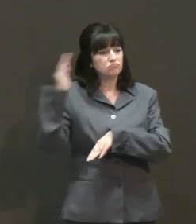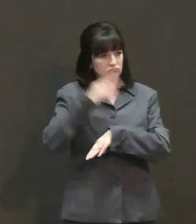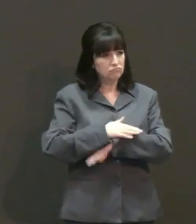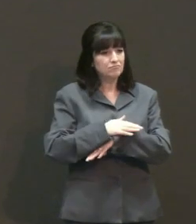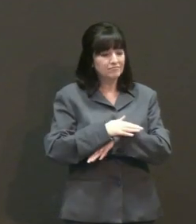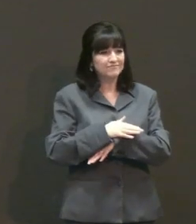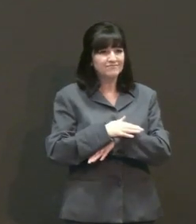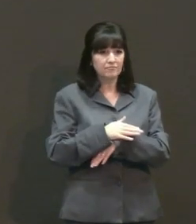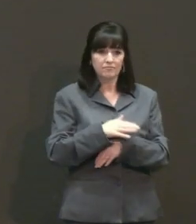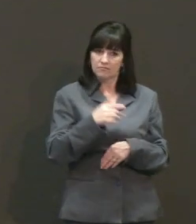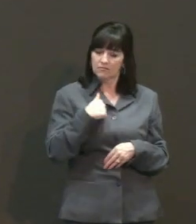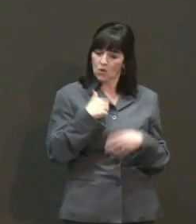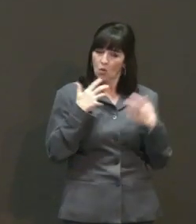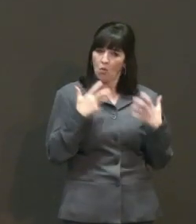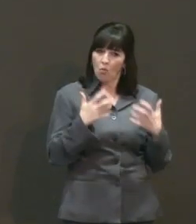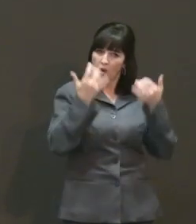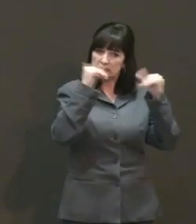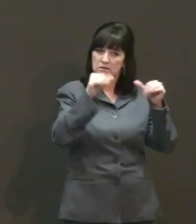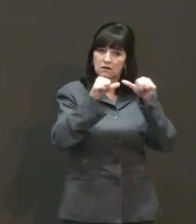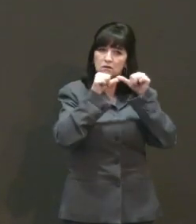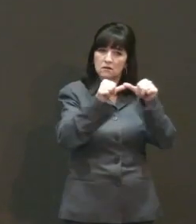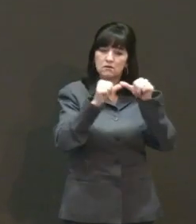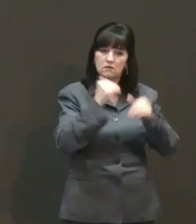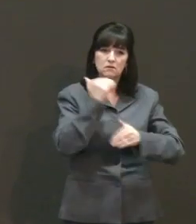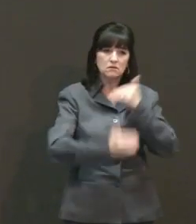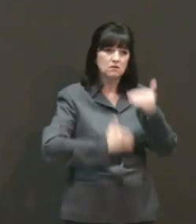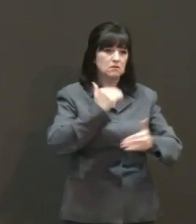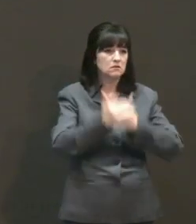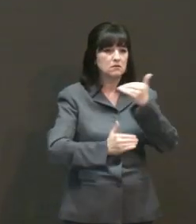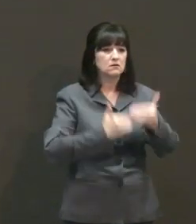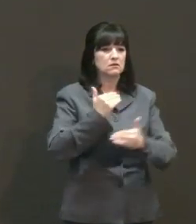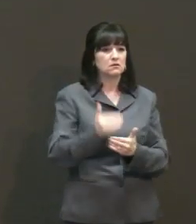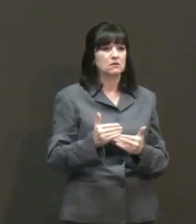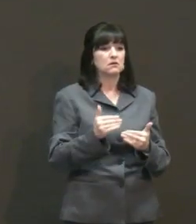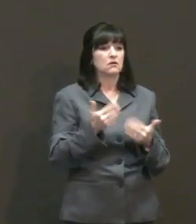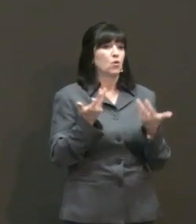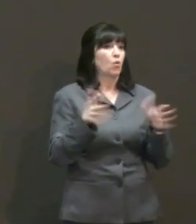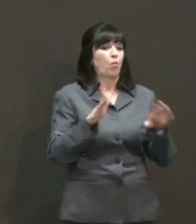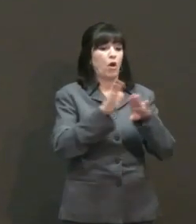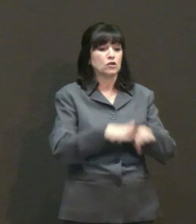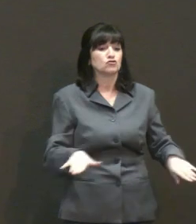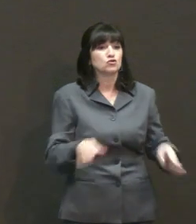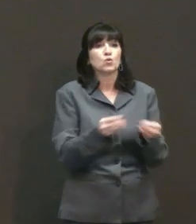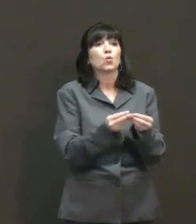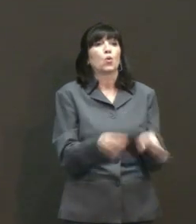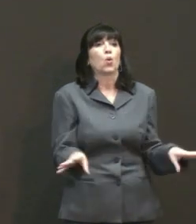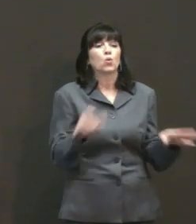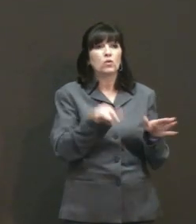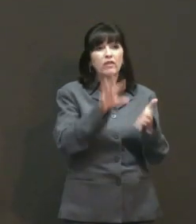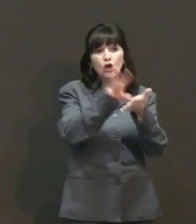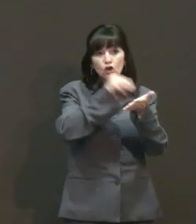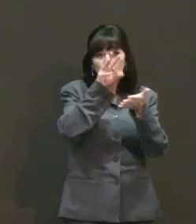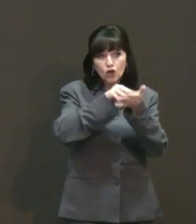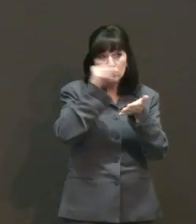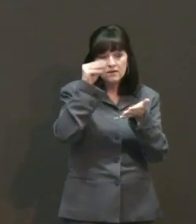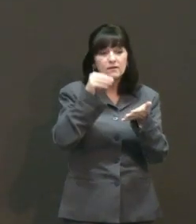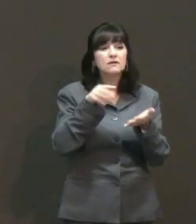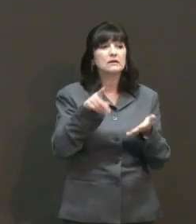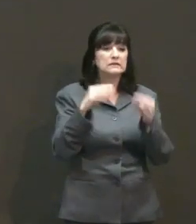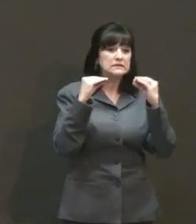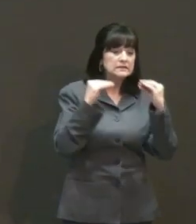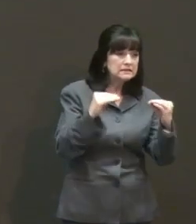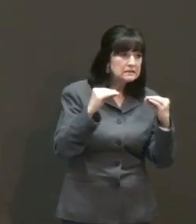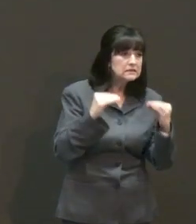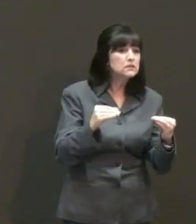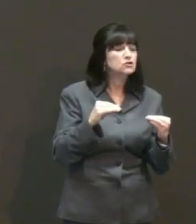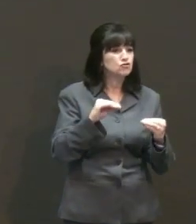get back, and I really want them to kind of lean into making sure that they're providing as much instruction and content material